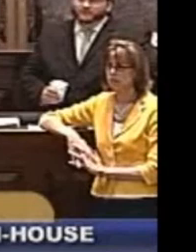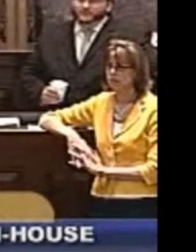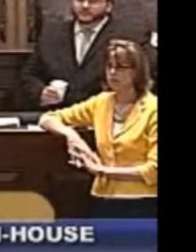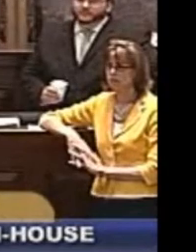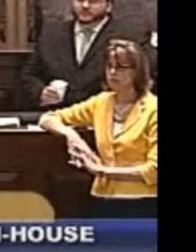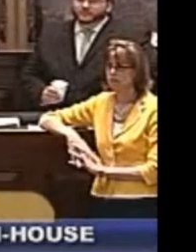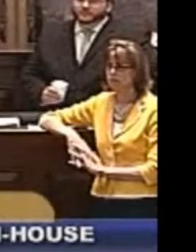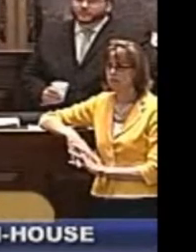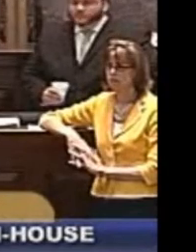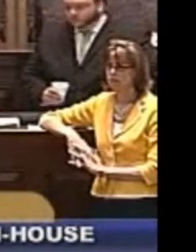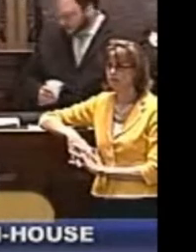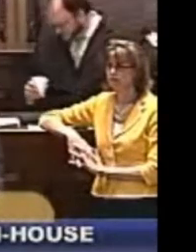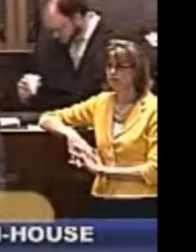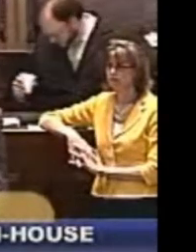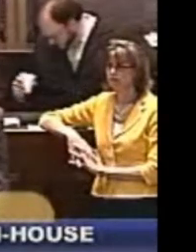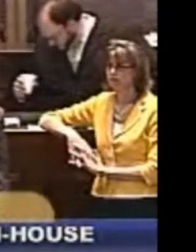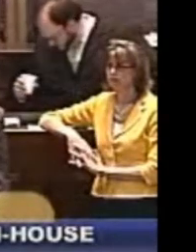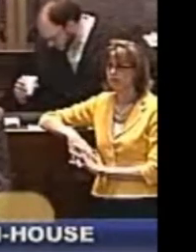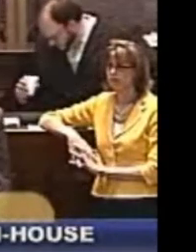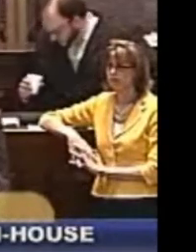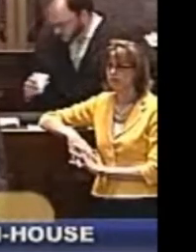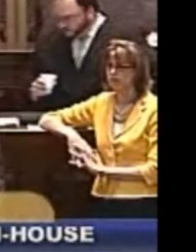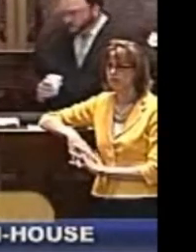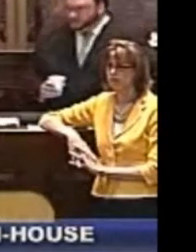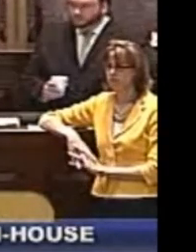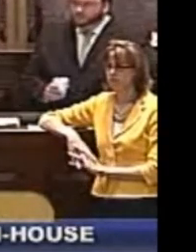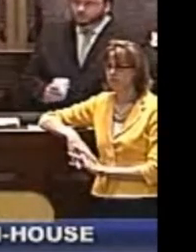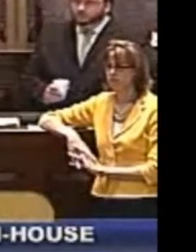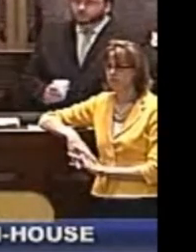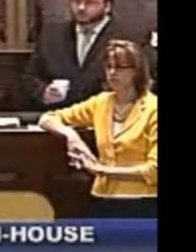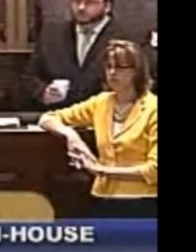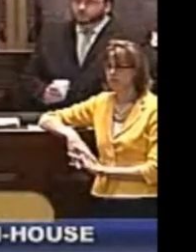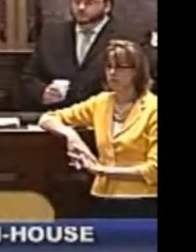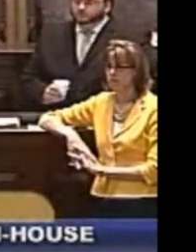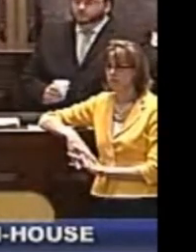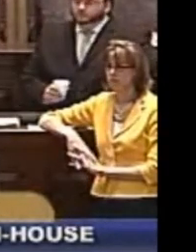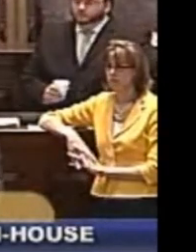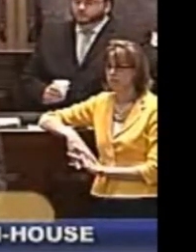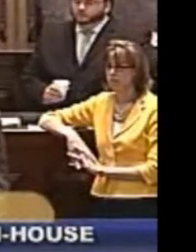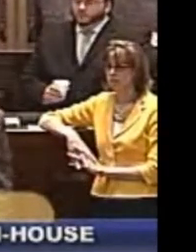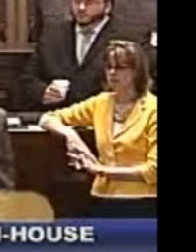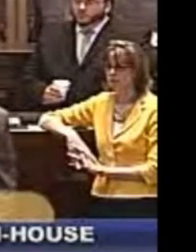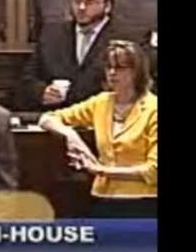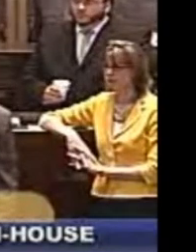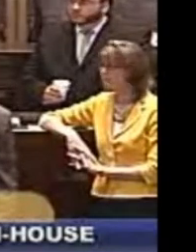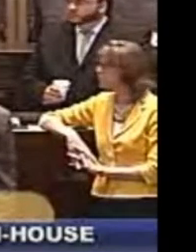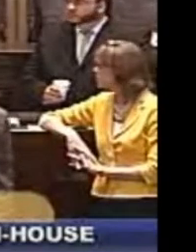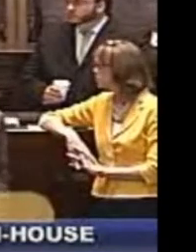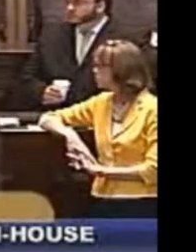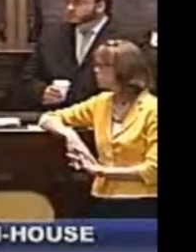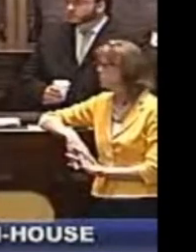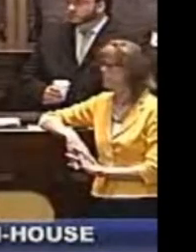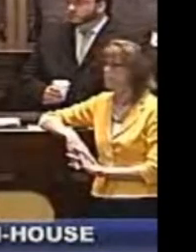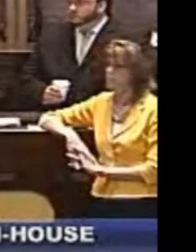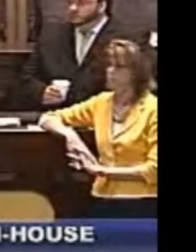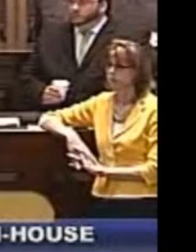we don't support mandates. And it's going to cause a real burden on a business